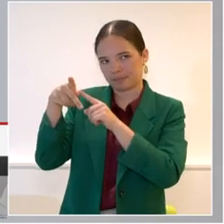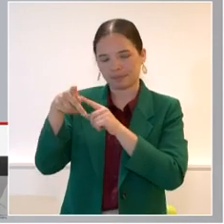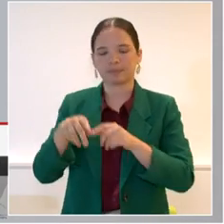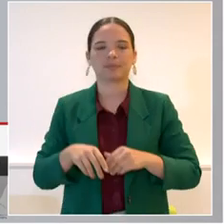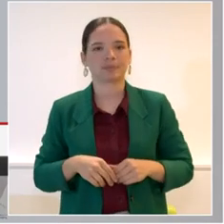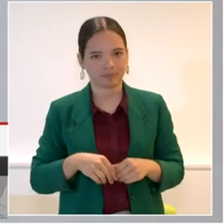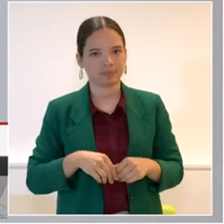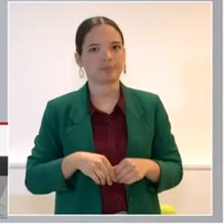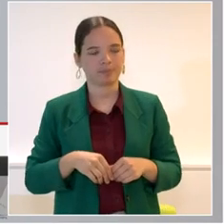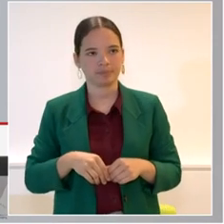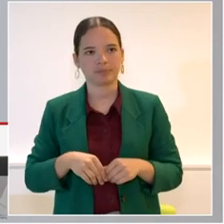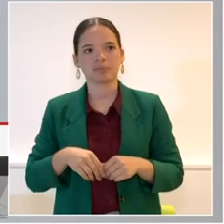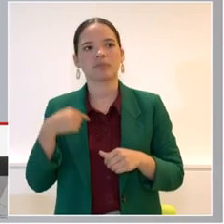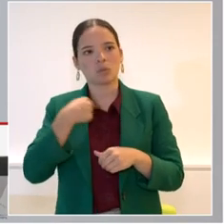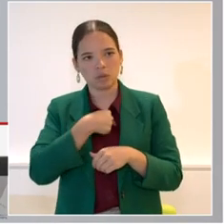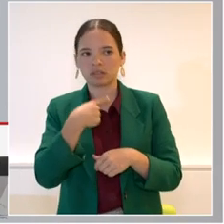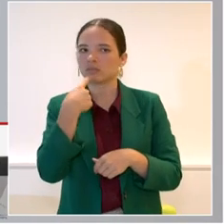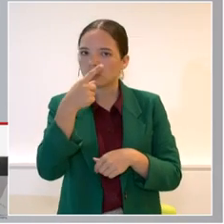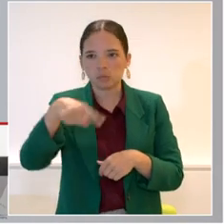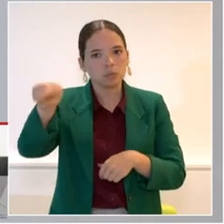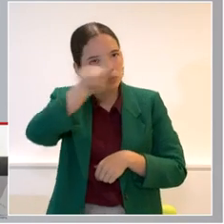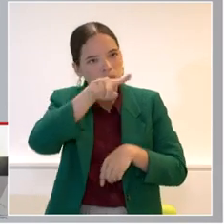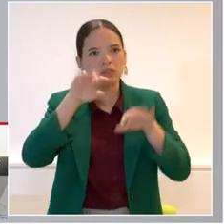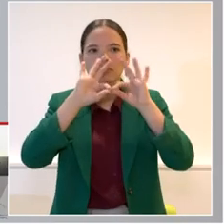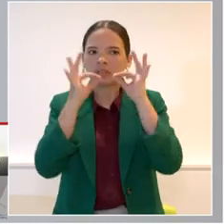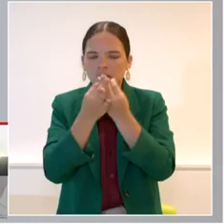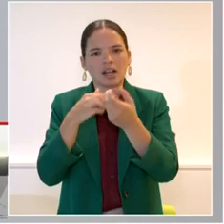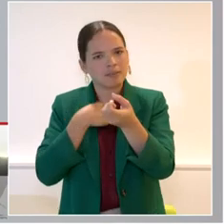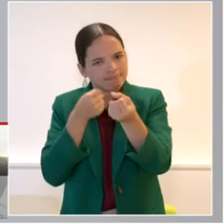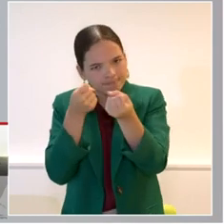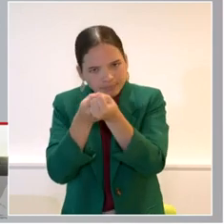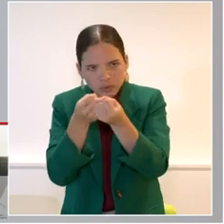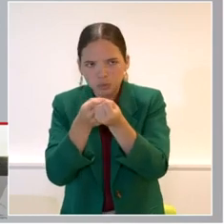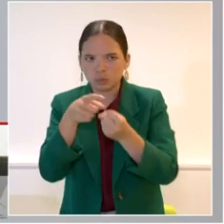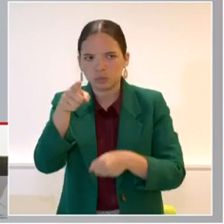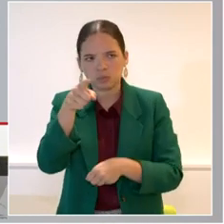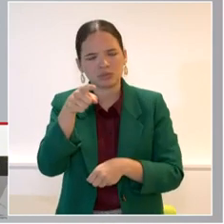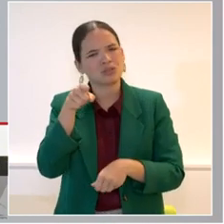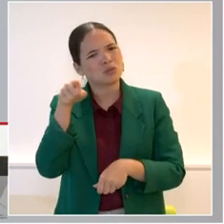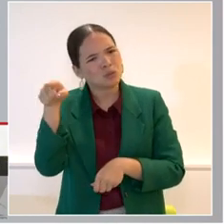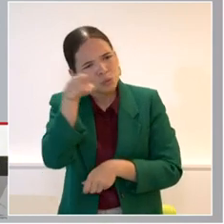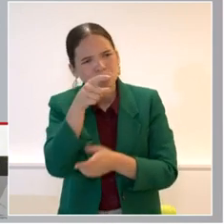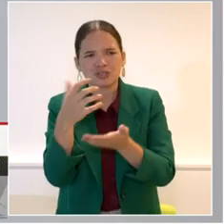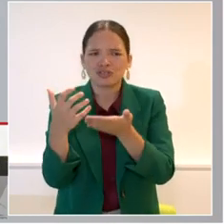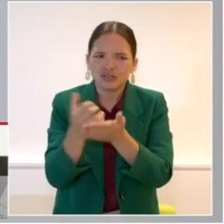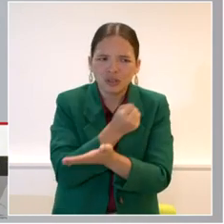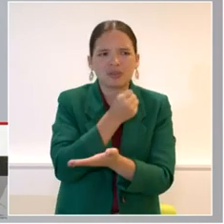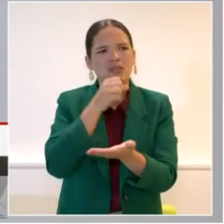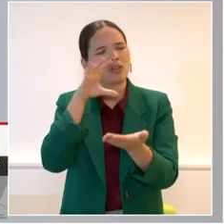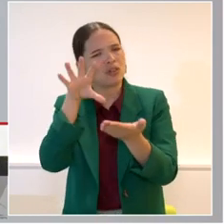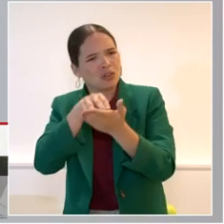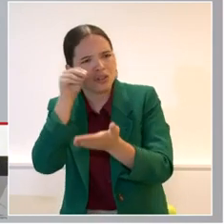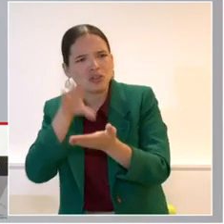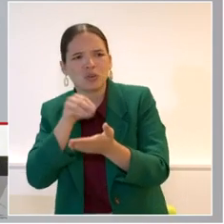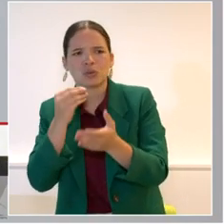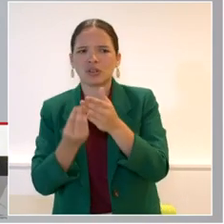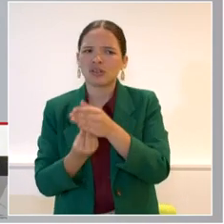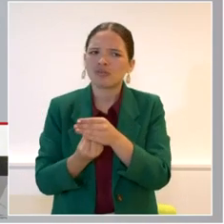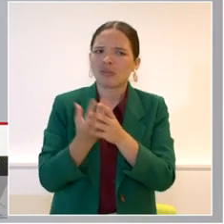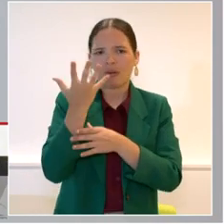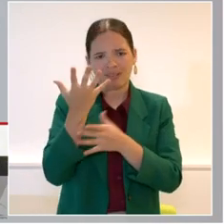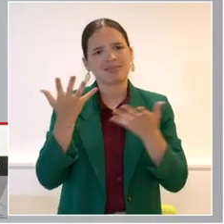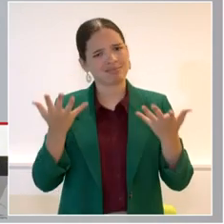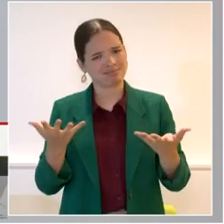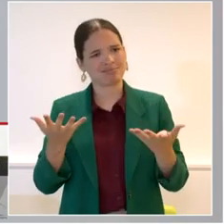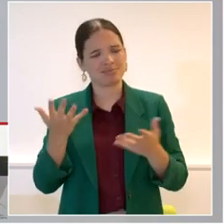back, but we want you to continue to earning, learning, and growing so that you will be